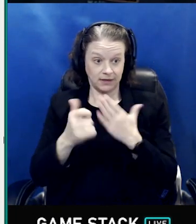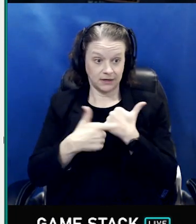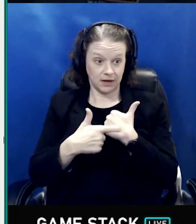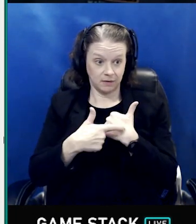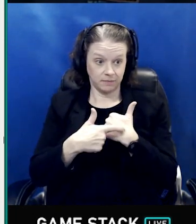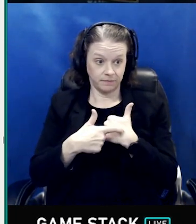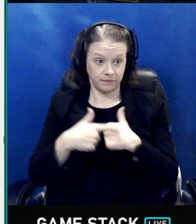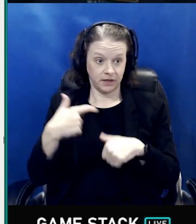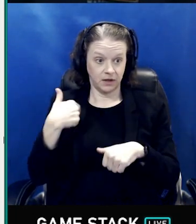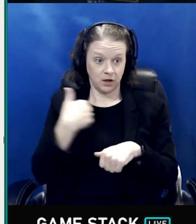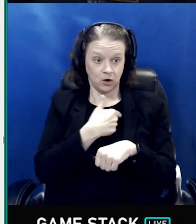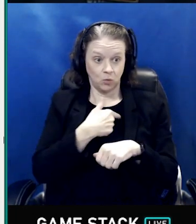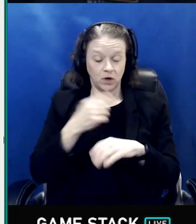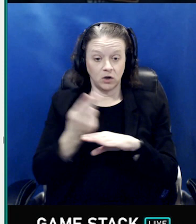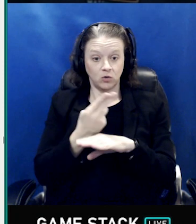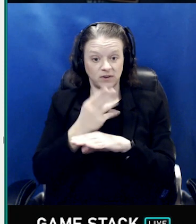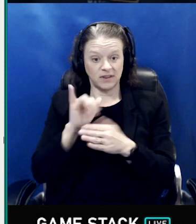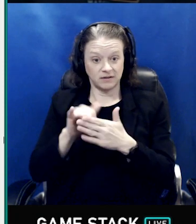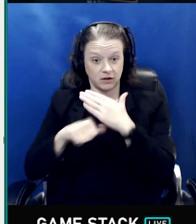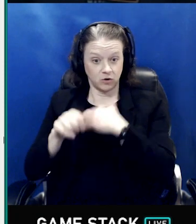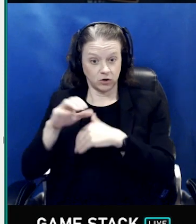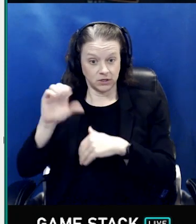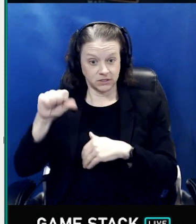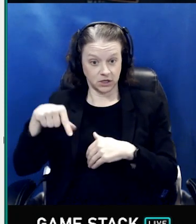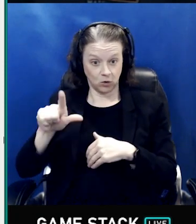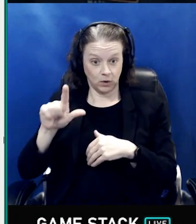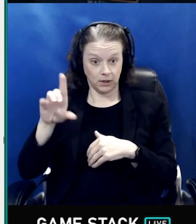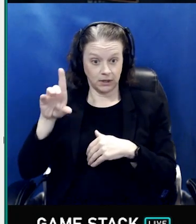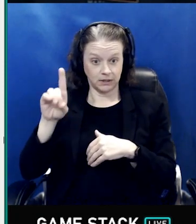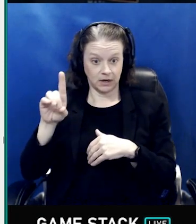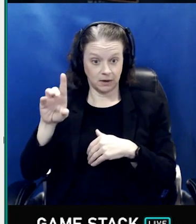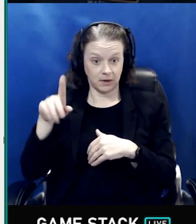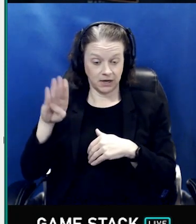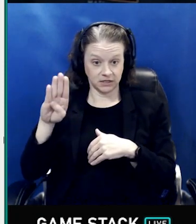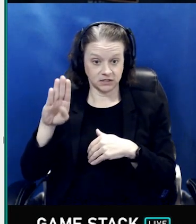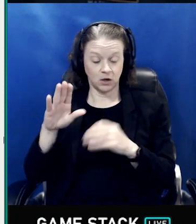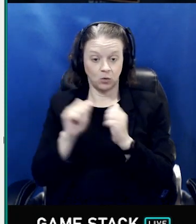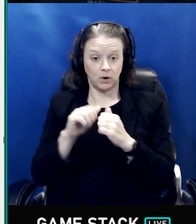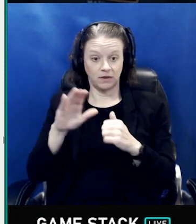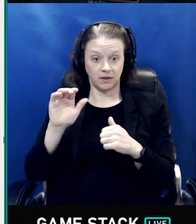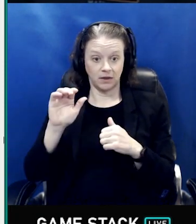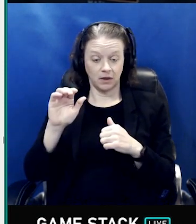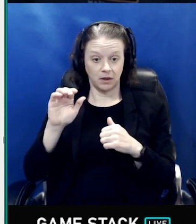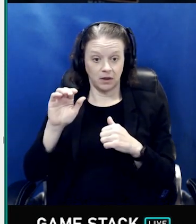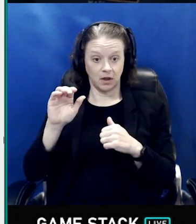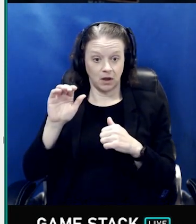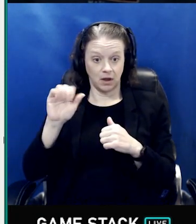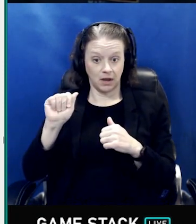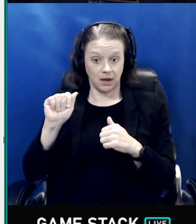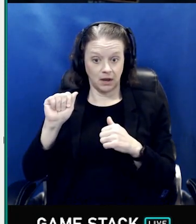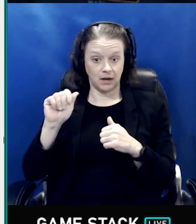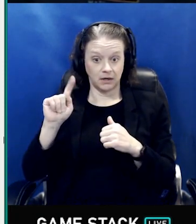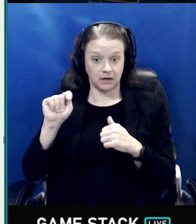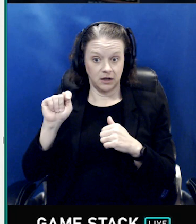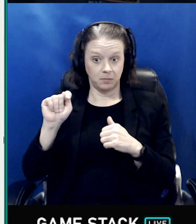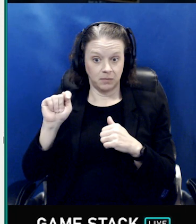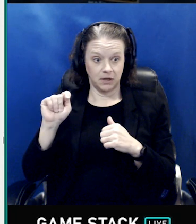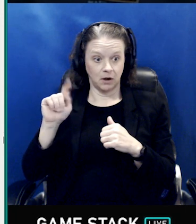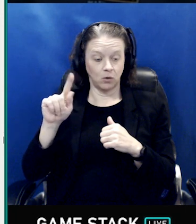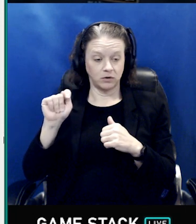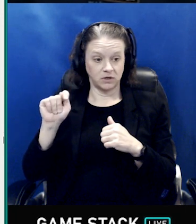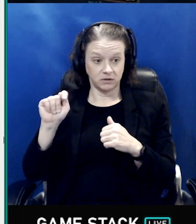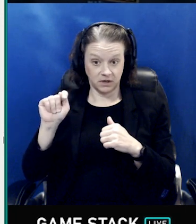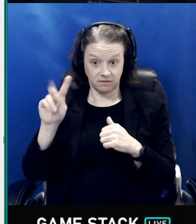database. With in-memory OLTP, we can avoid wait and latch for better